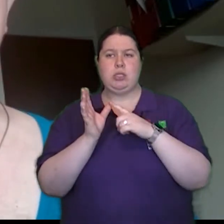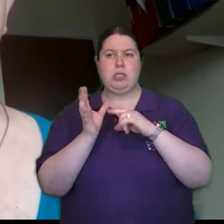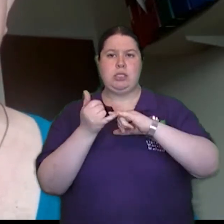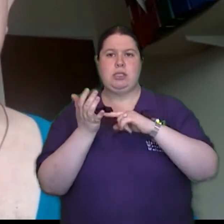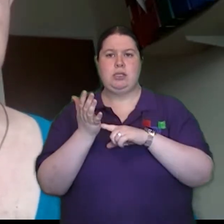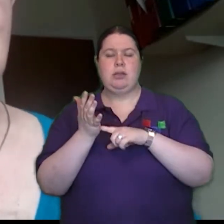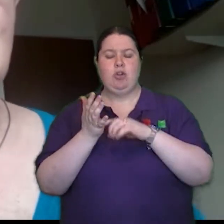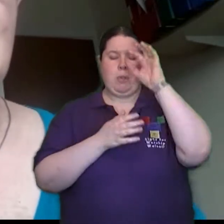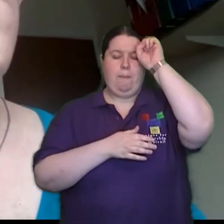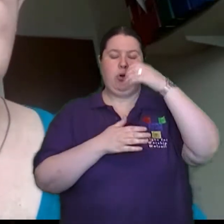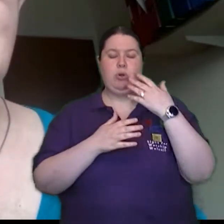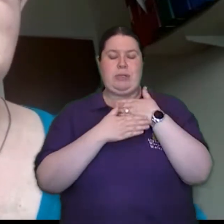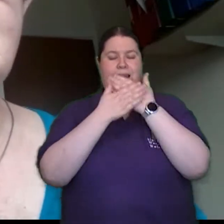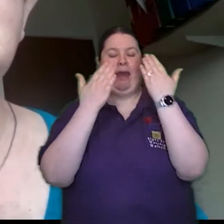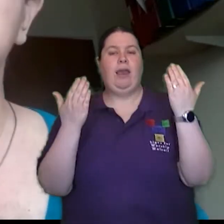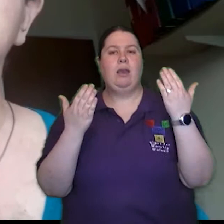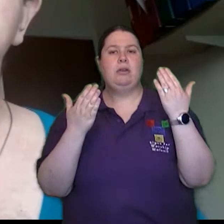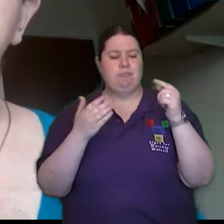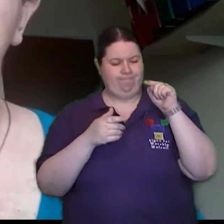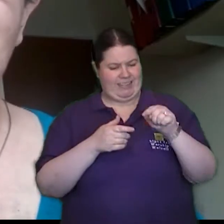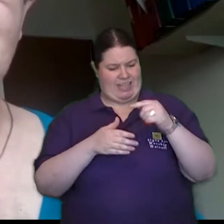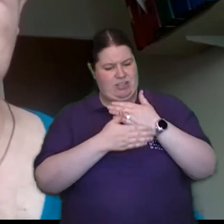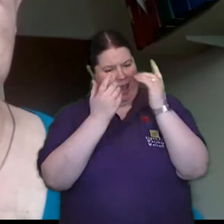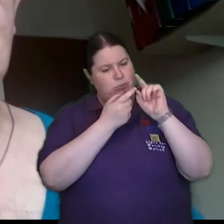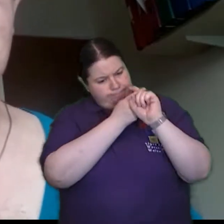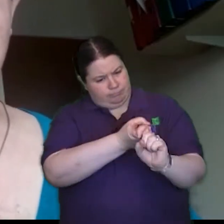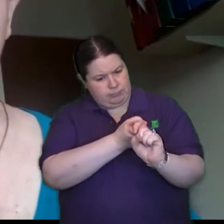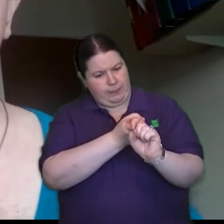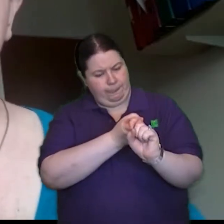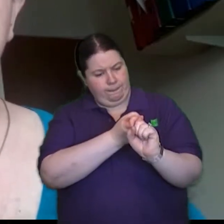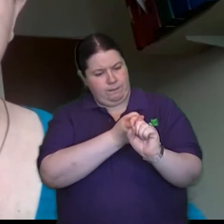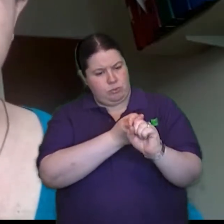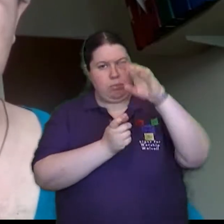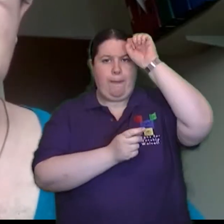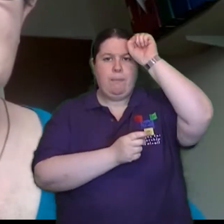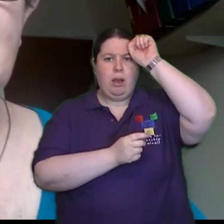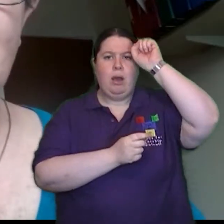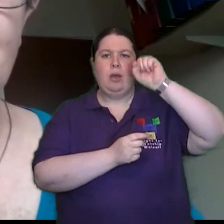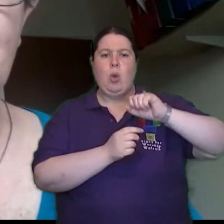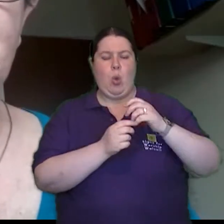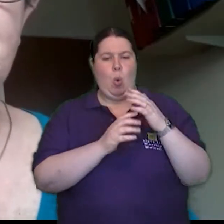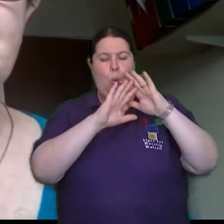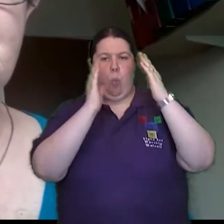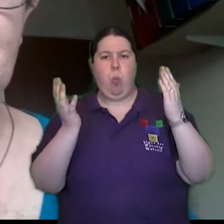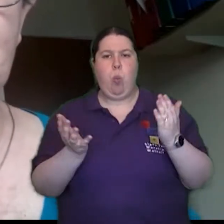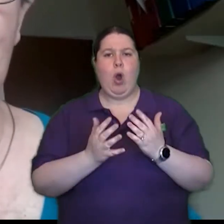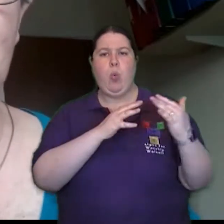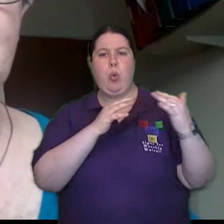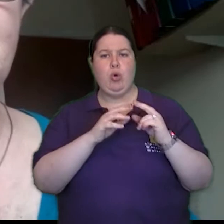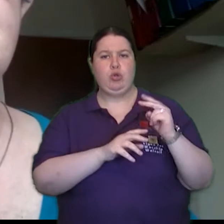Day, a day designated for the remembrance of not only the World War